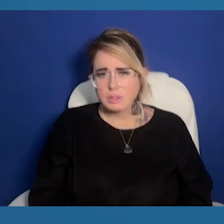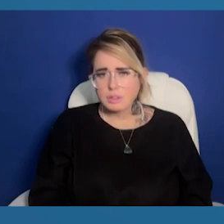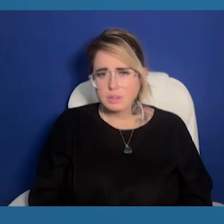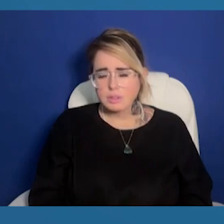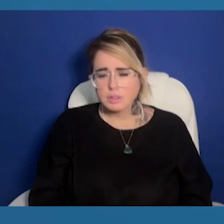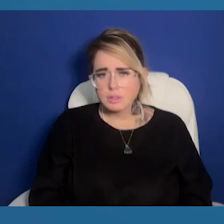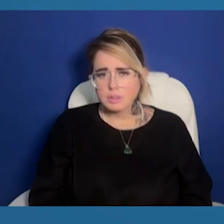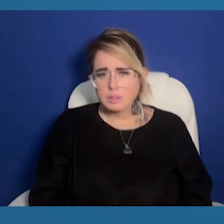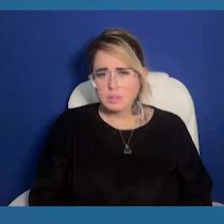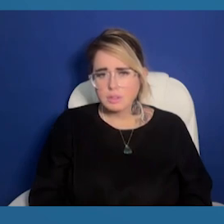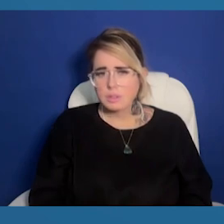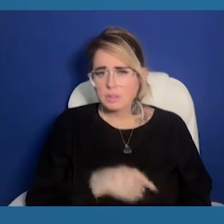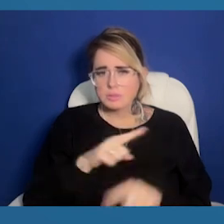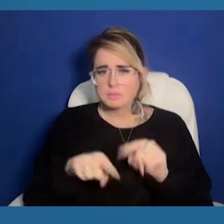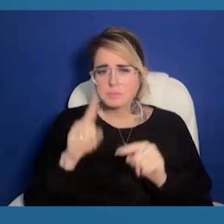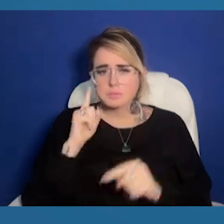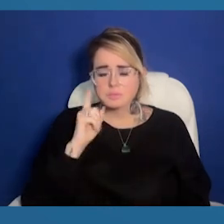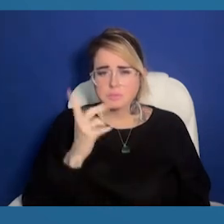I can't hear it.